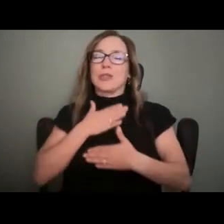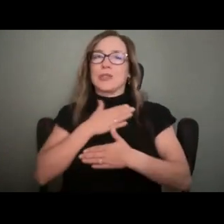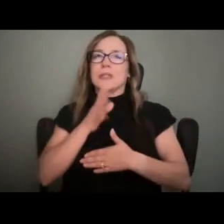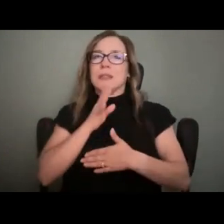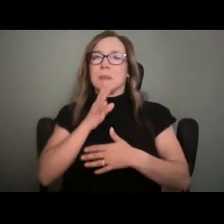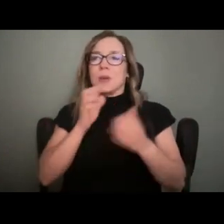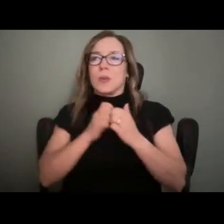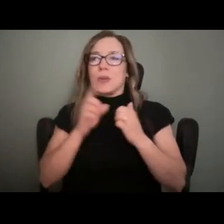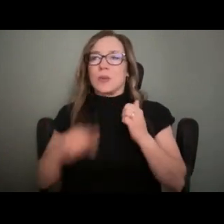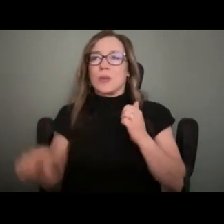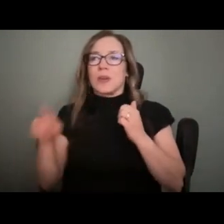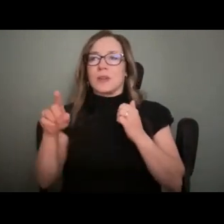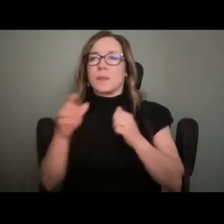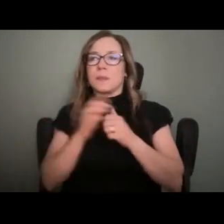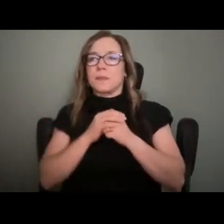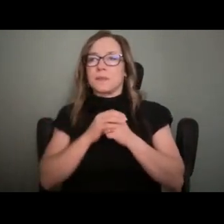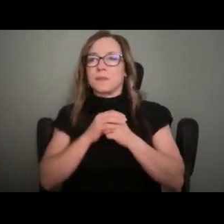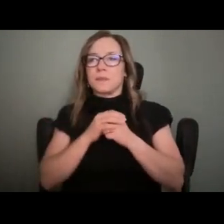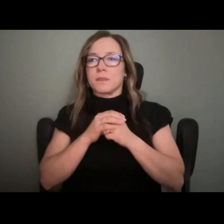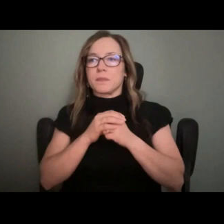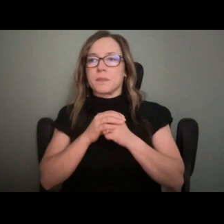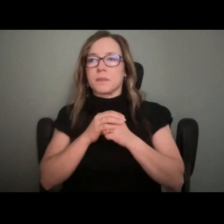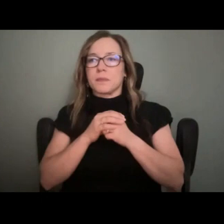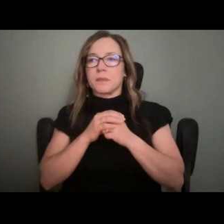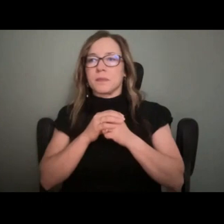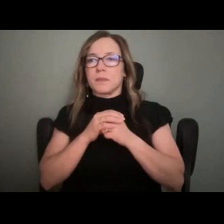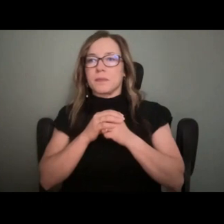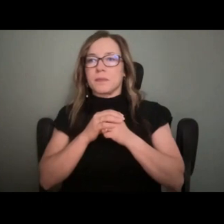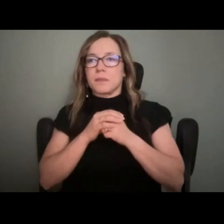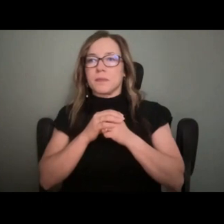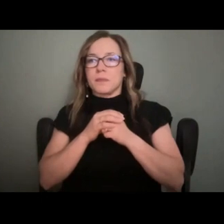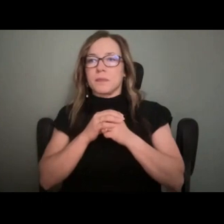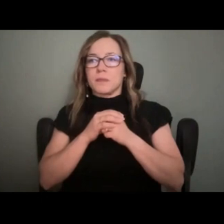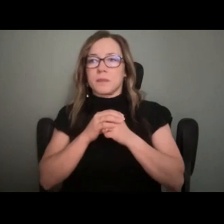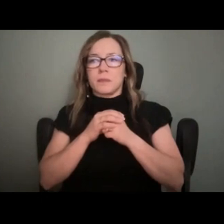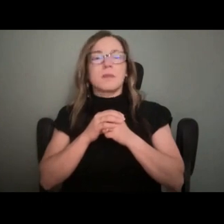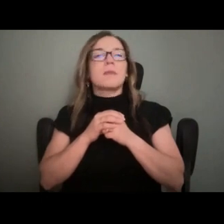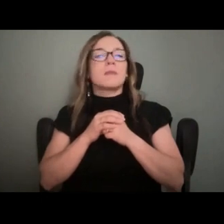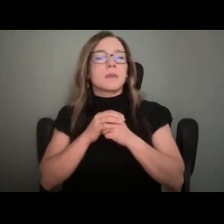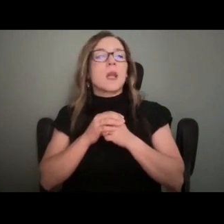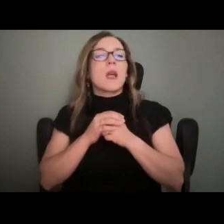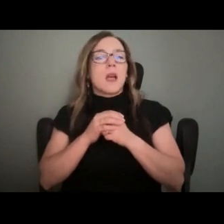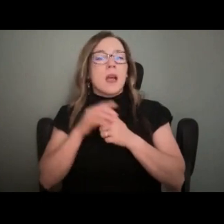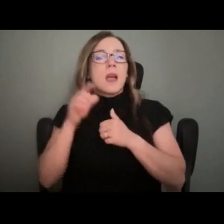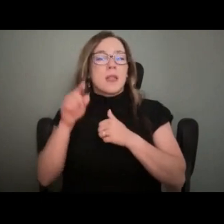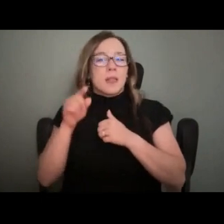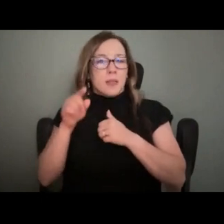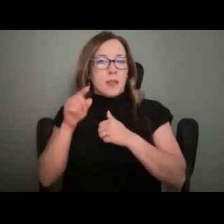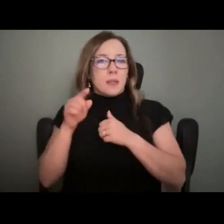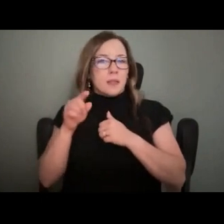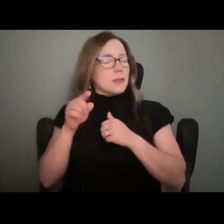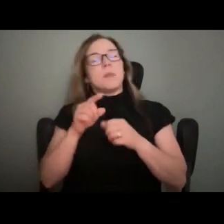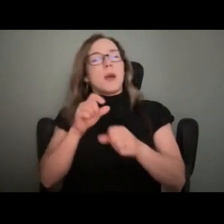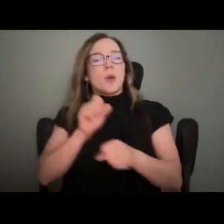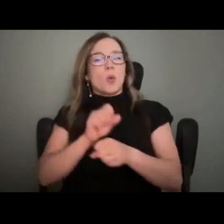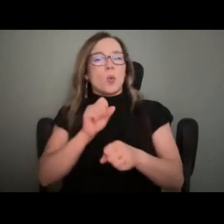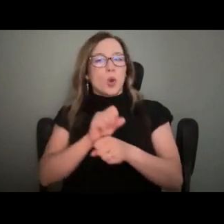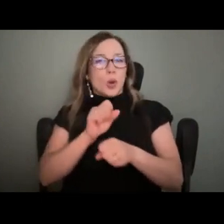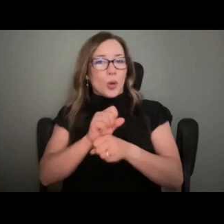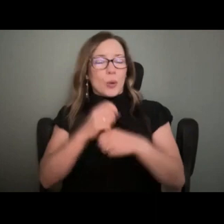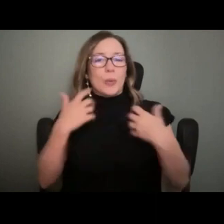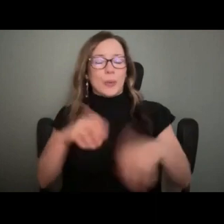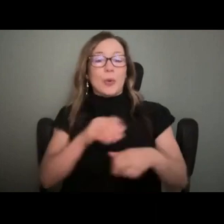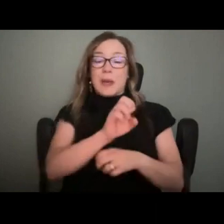you about this important topic. First, let me applaud the work being done by both engAGED